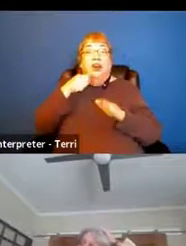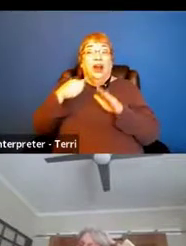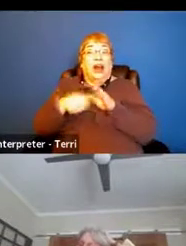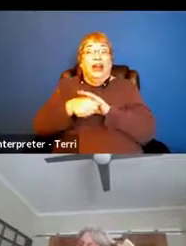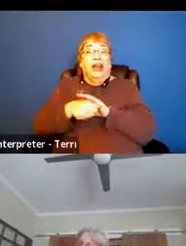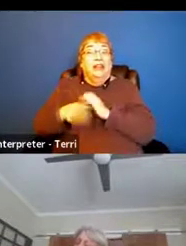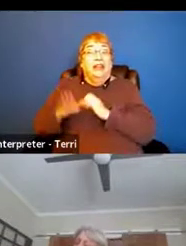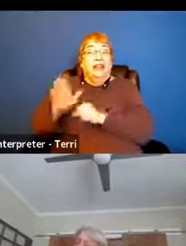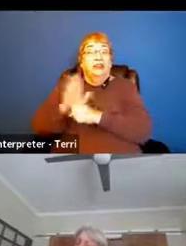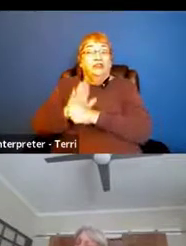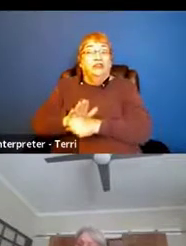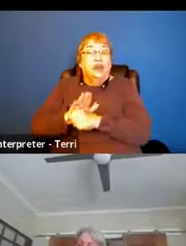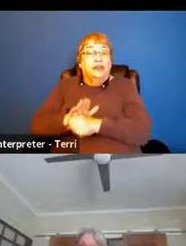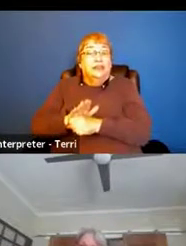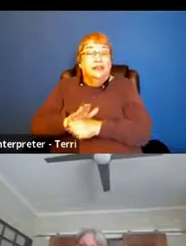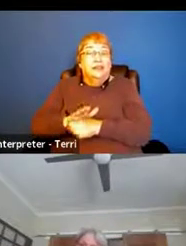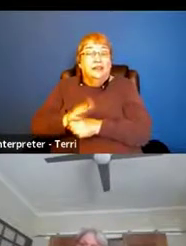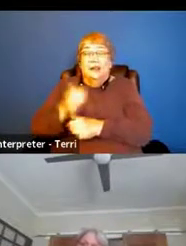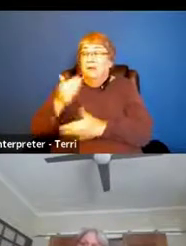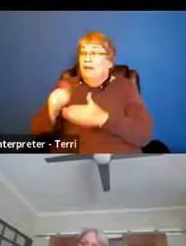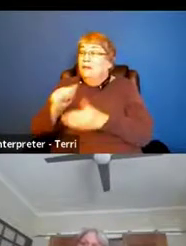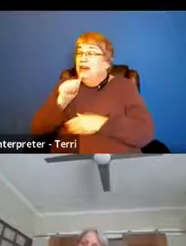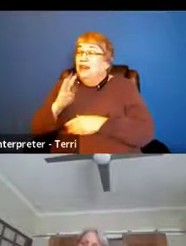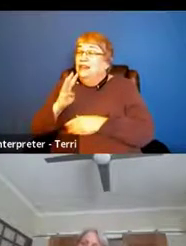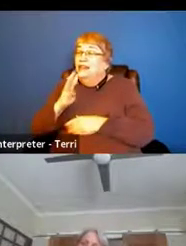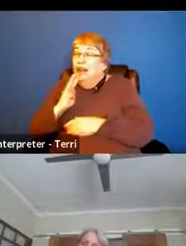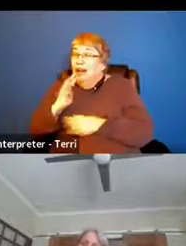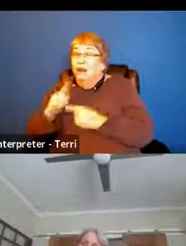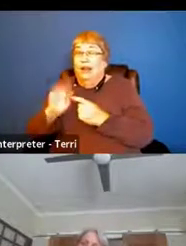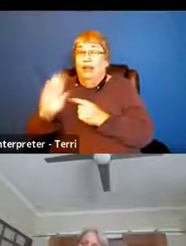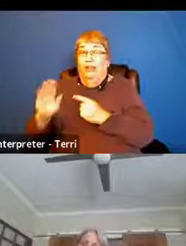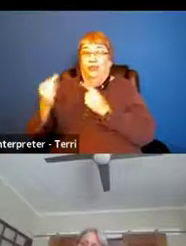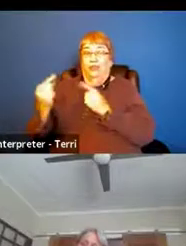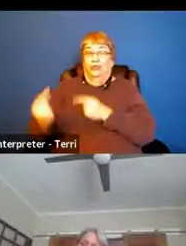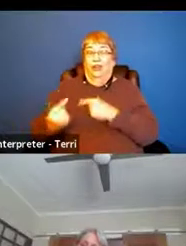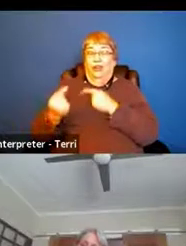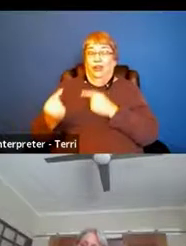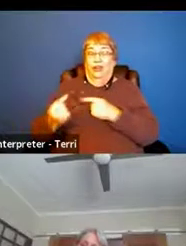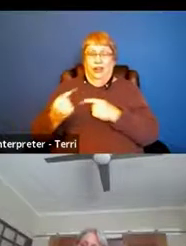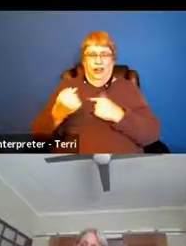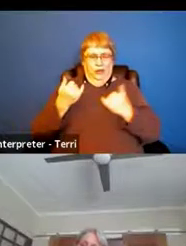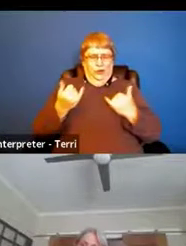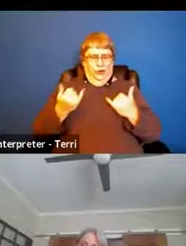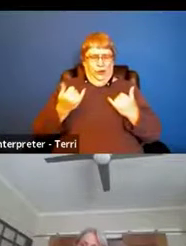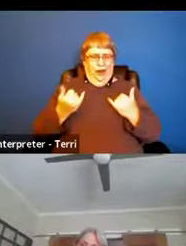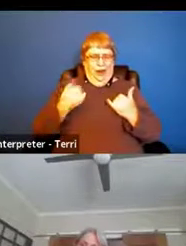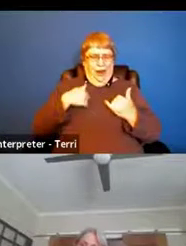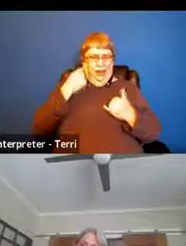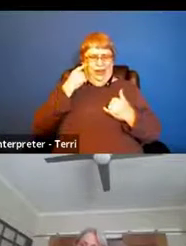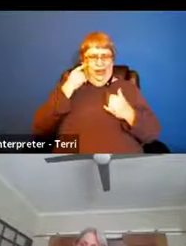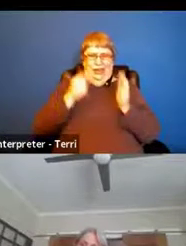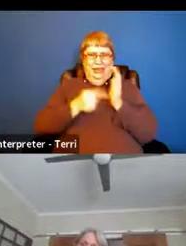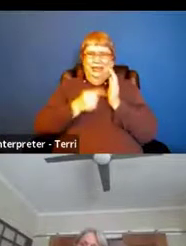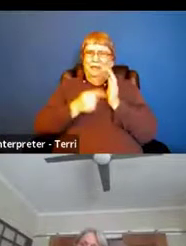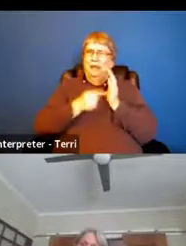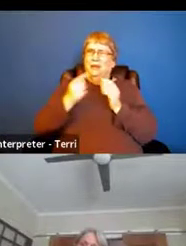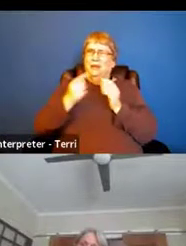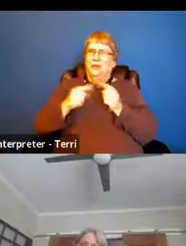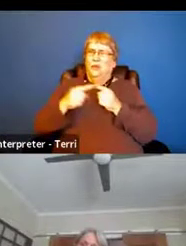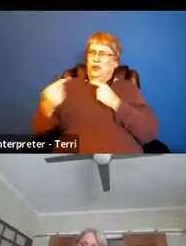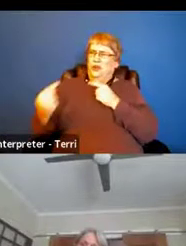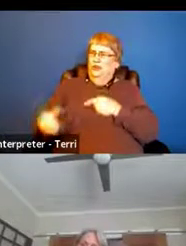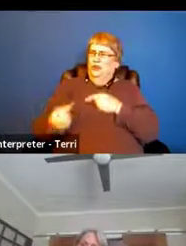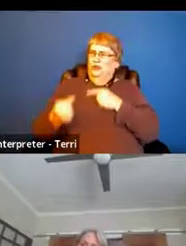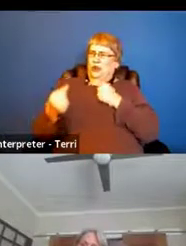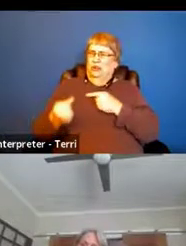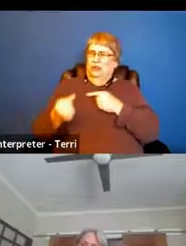They might not vocalize how much they're struggling. And in addition, I was just thinking today about, you know, sometimes when you're struggling, it doesn't show up as a